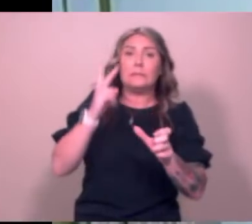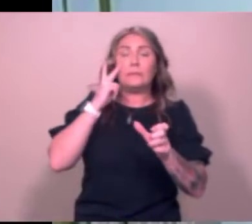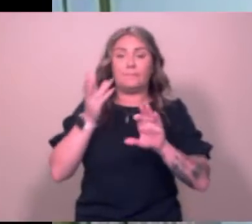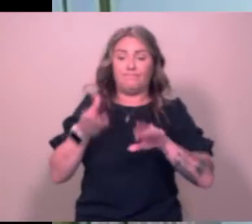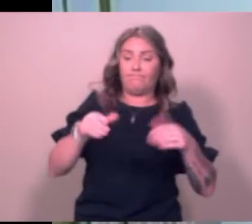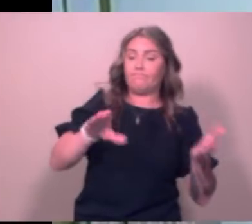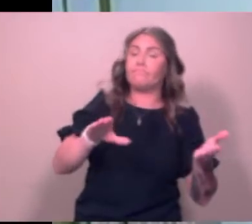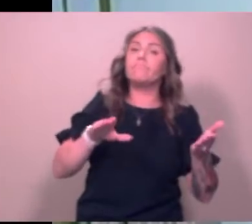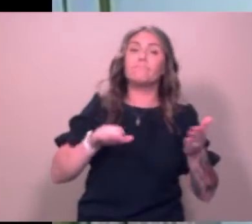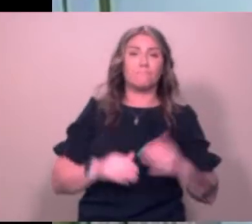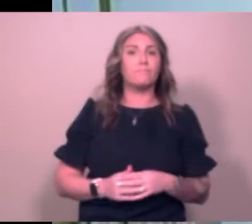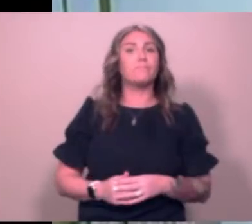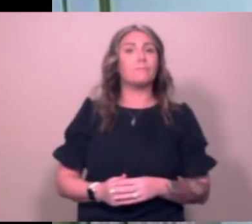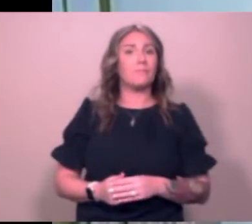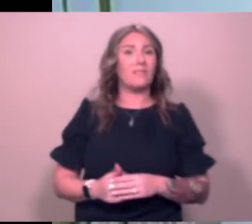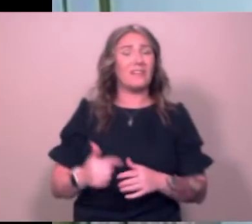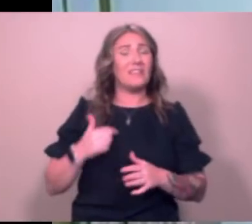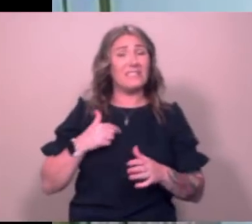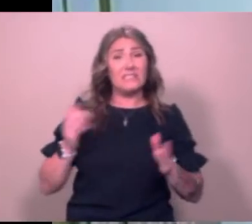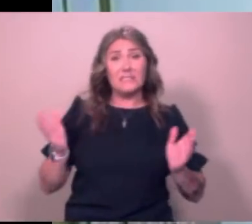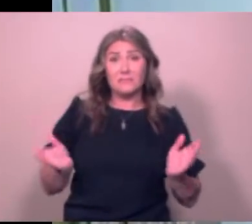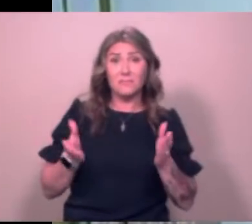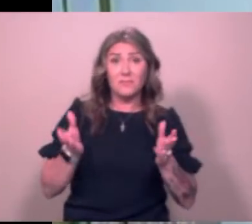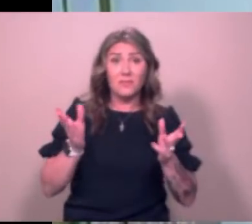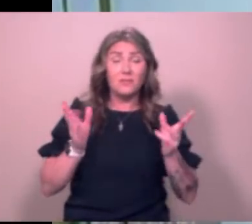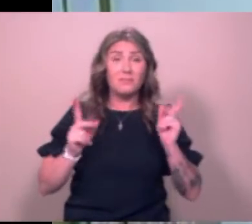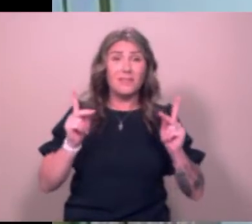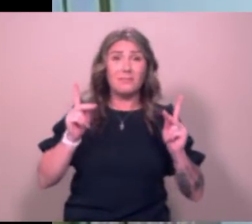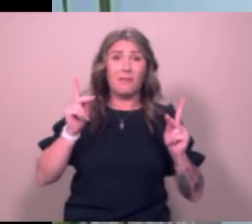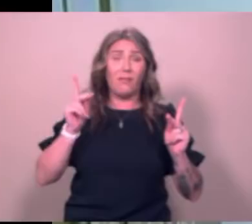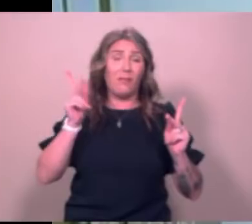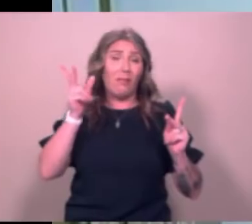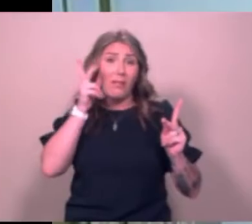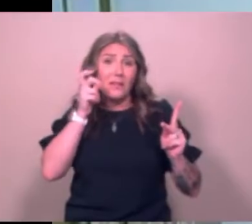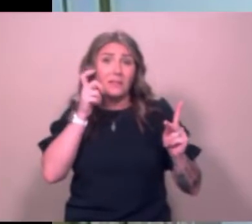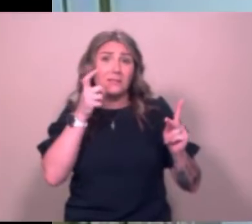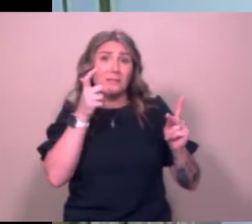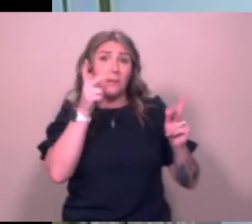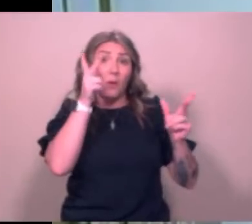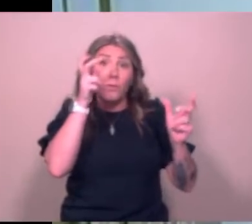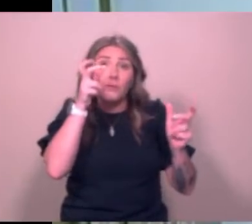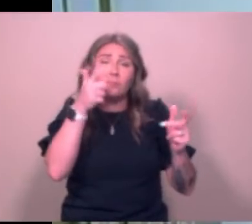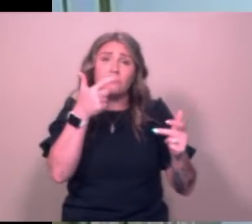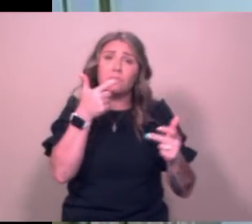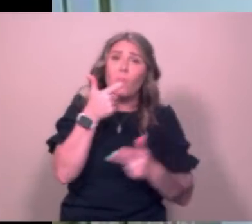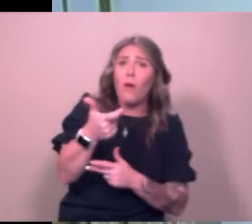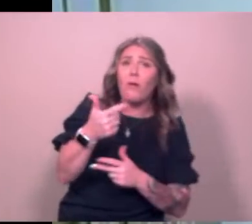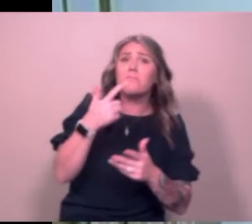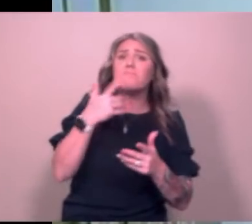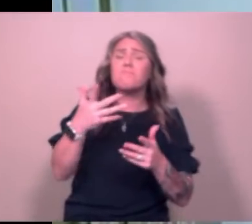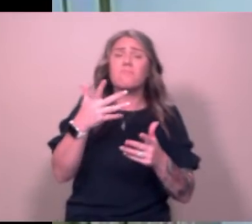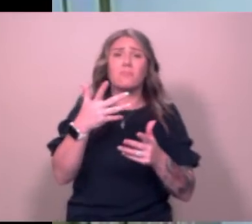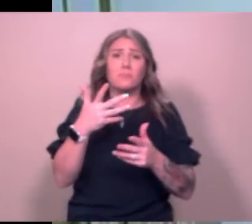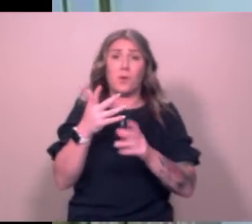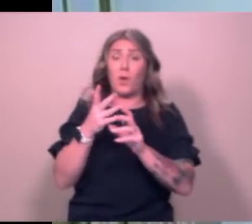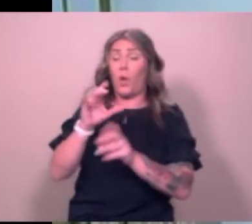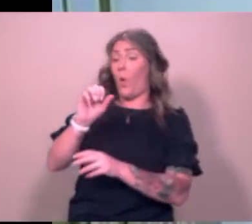deaths. And I would encourage folks listening to pay attention to that, because Omicron, while